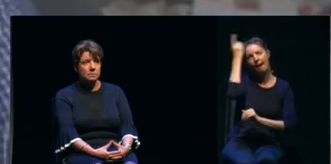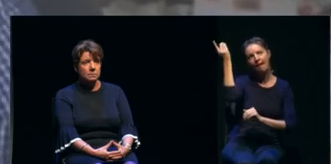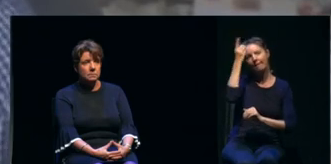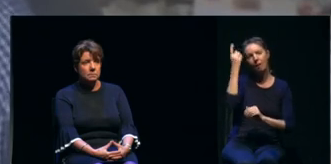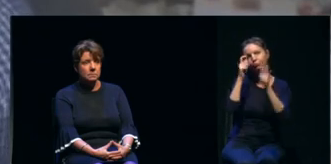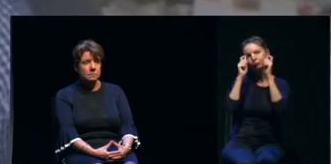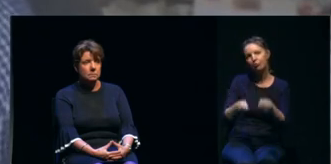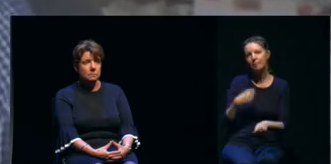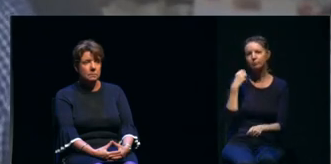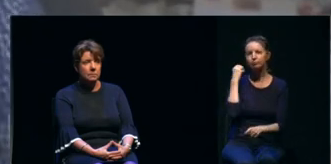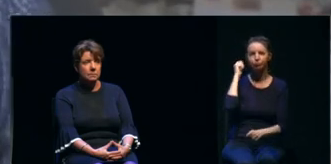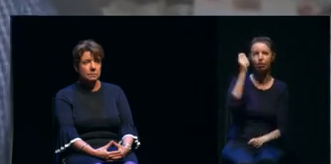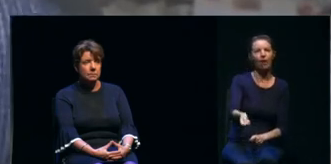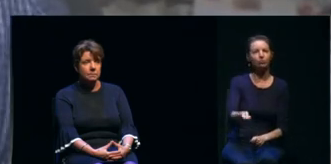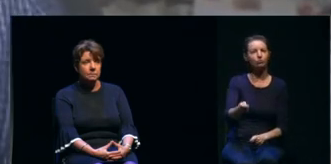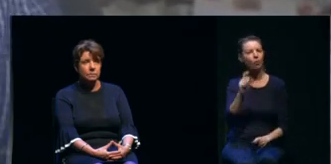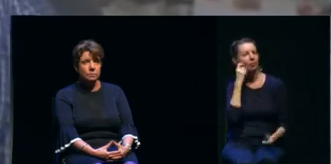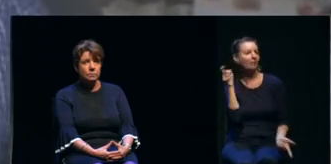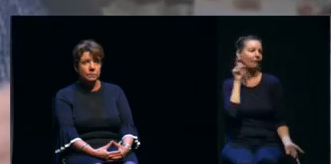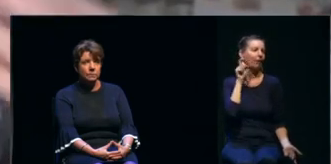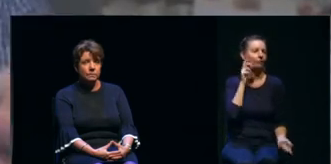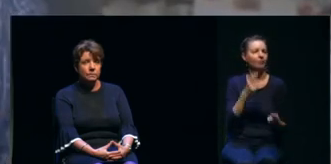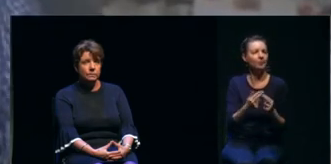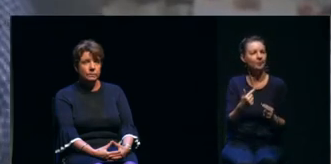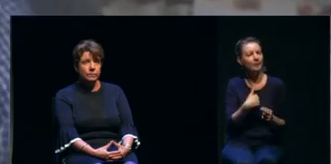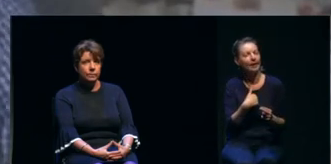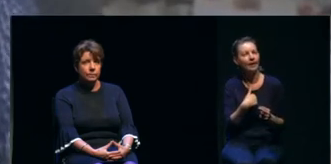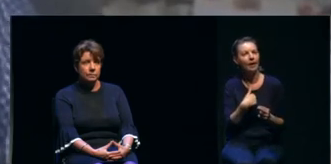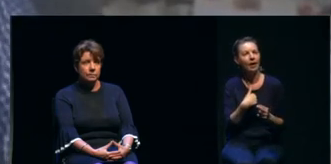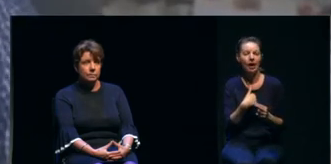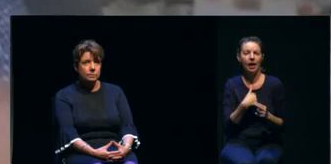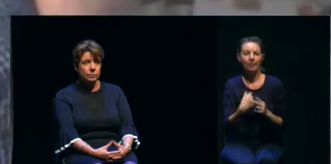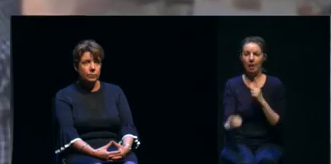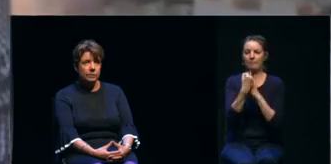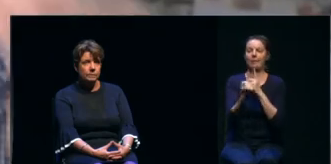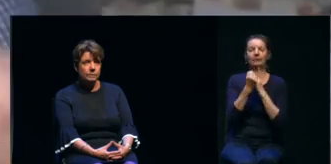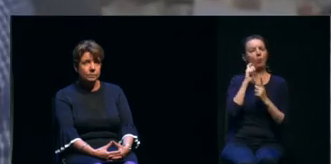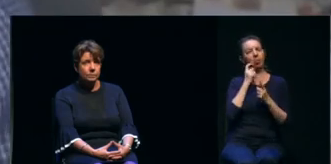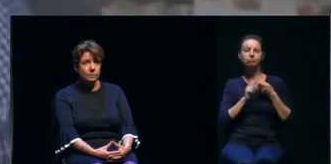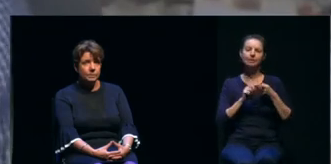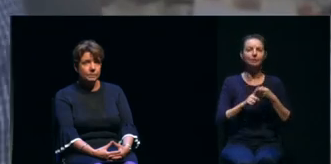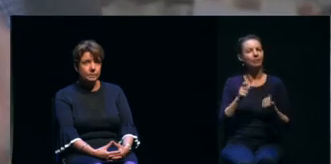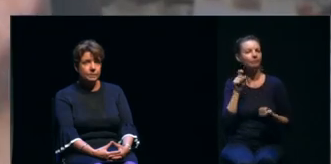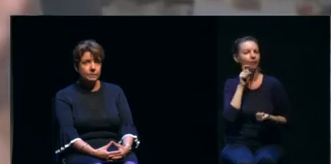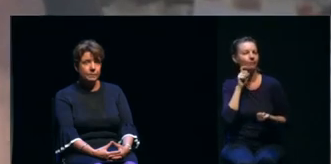a fun day out for me. Like, kind of, and the consequences of it will continue to be hilarious and enjoyable. Like, that's not...